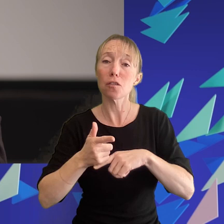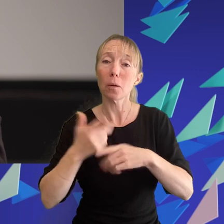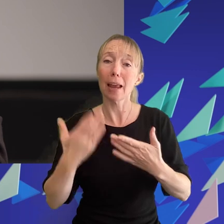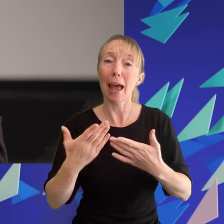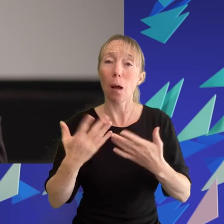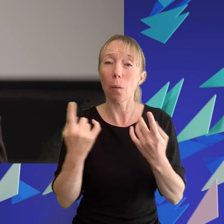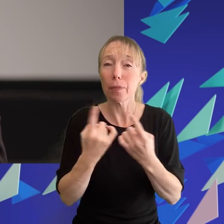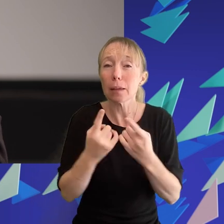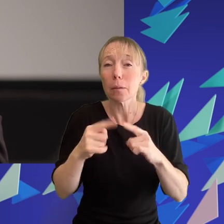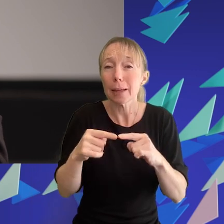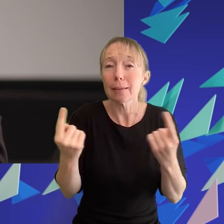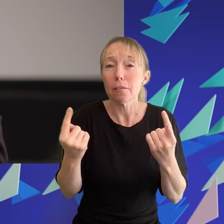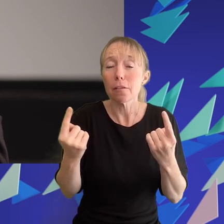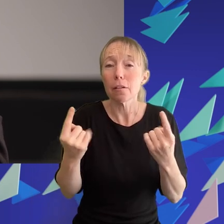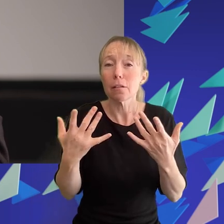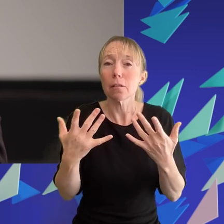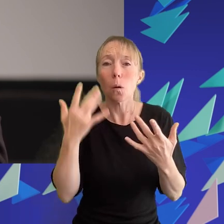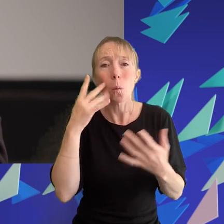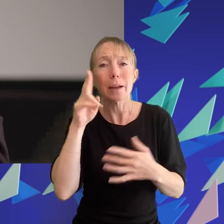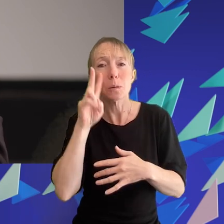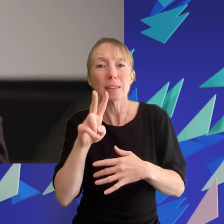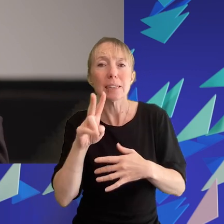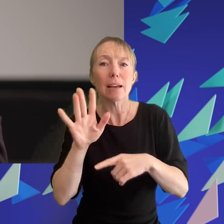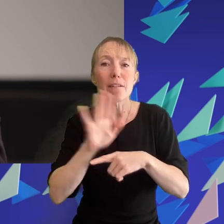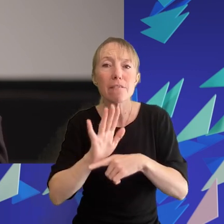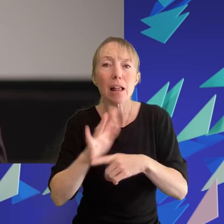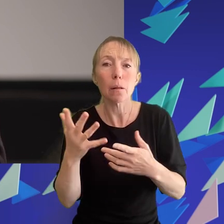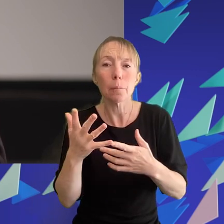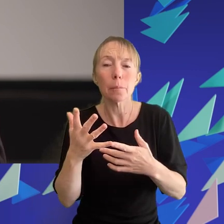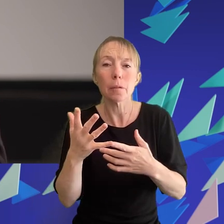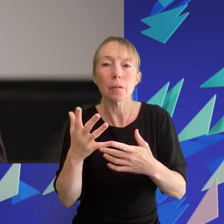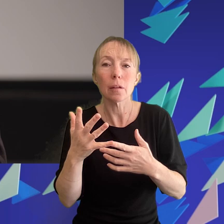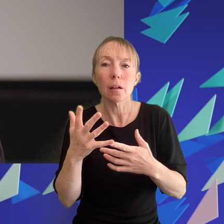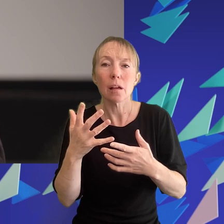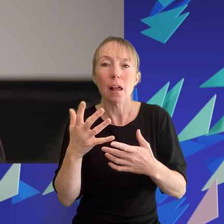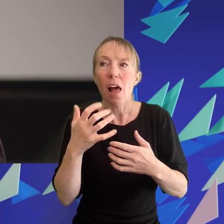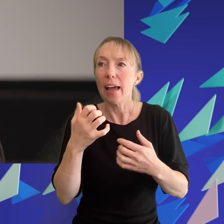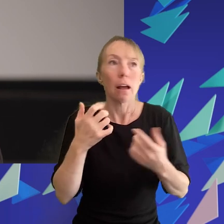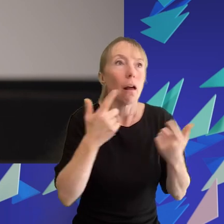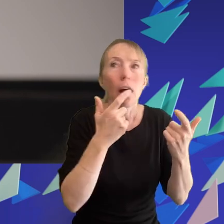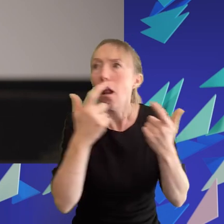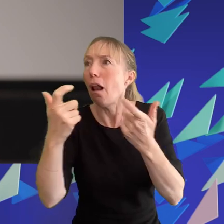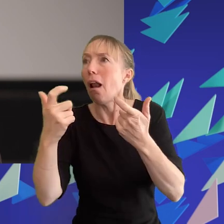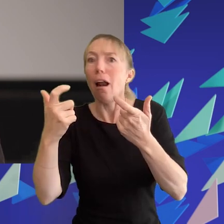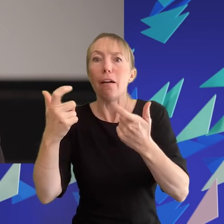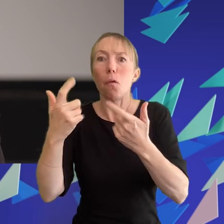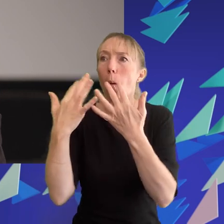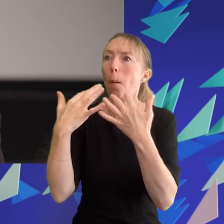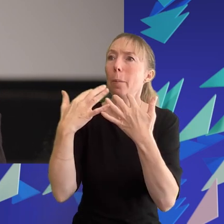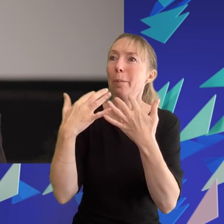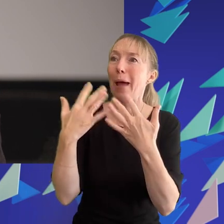a little bit different, because it's like when you see movies like guys running into a trouble and looking for a public phone to call somebody and said,